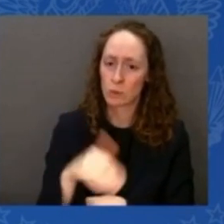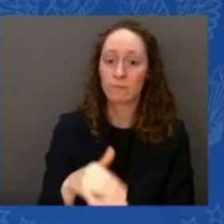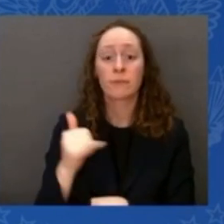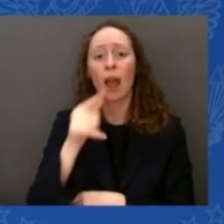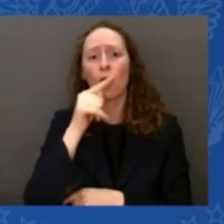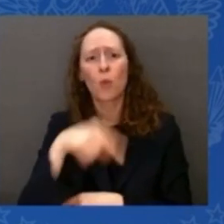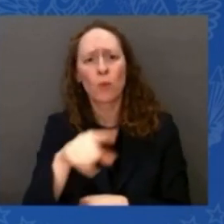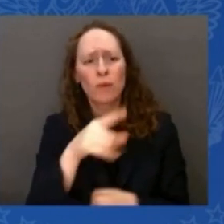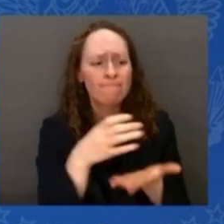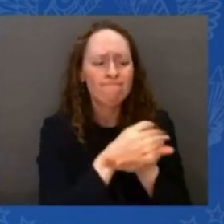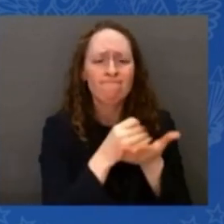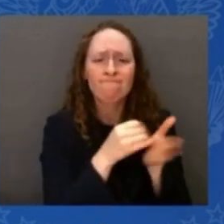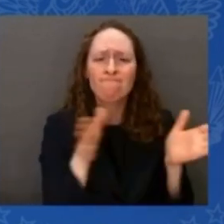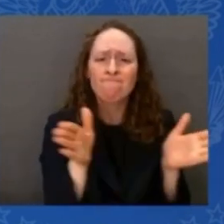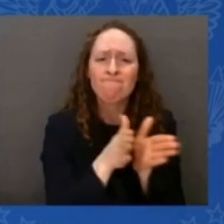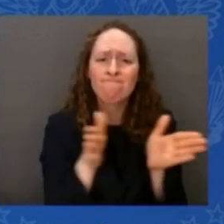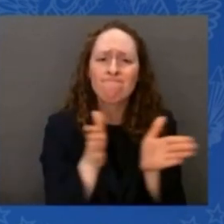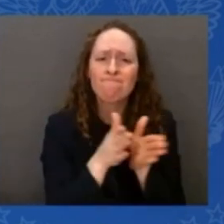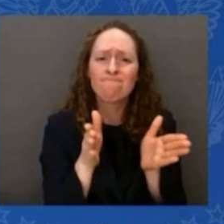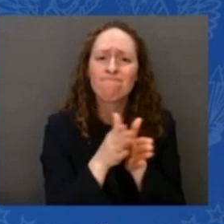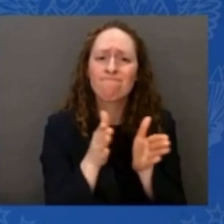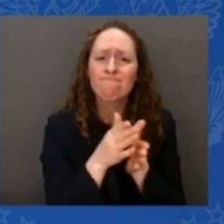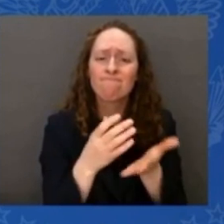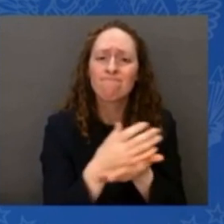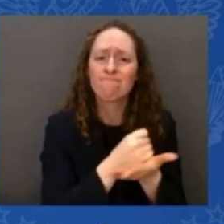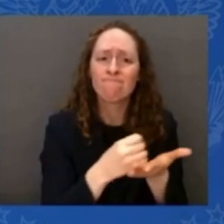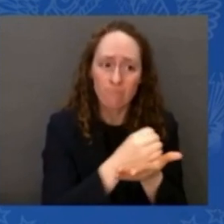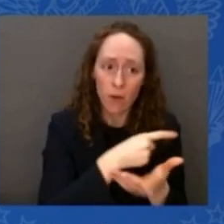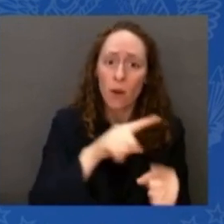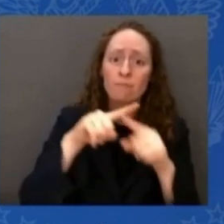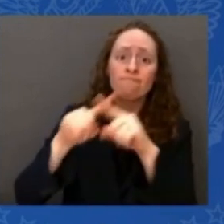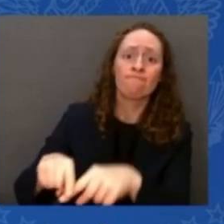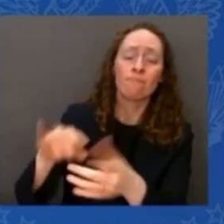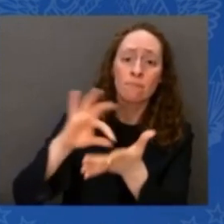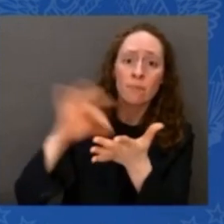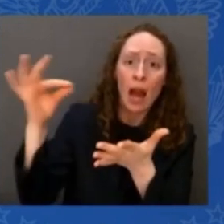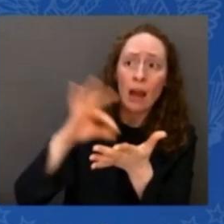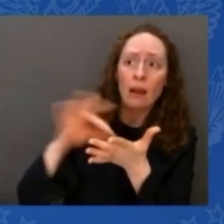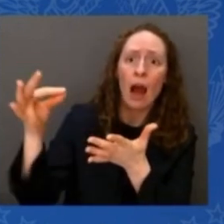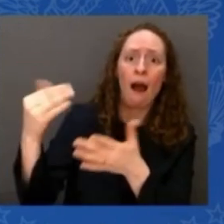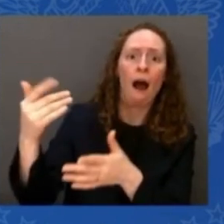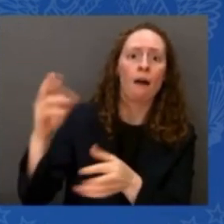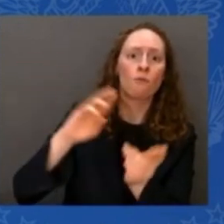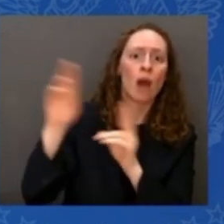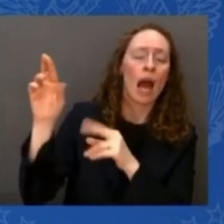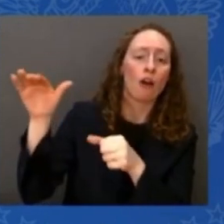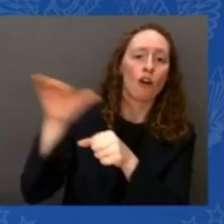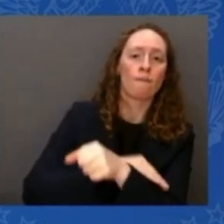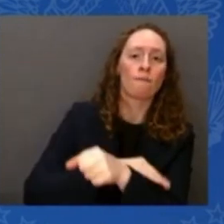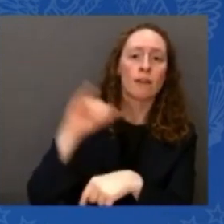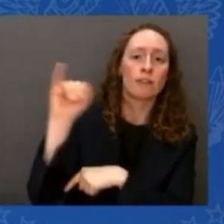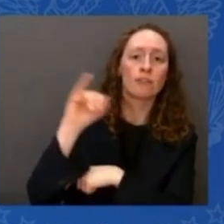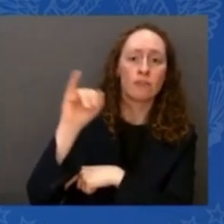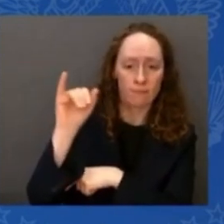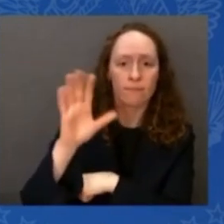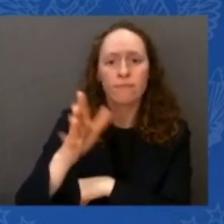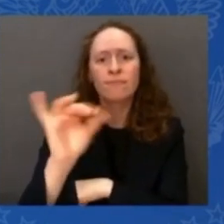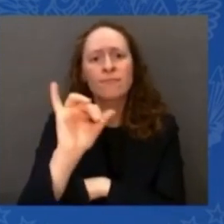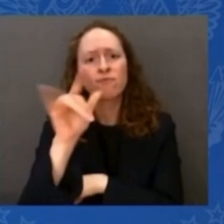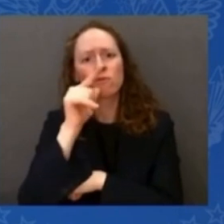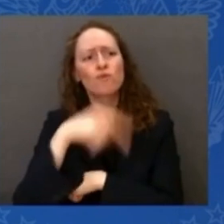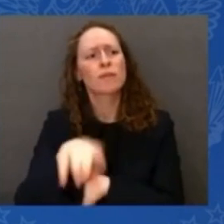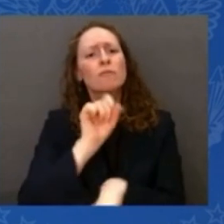Act expanded in 39 states. And it includes millions of middle-class and working-class families who currently are covered by the